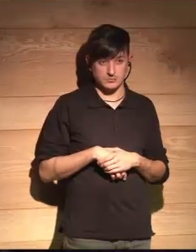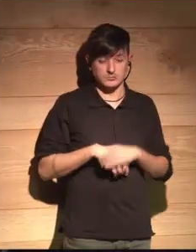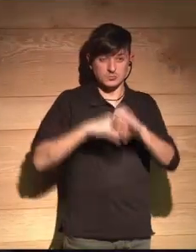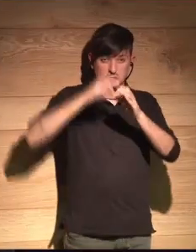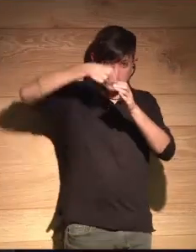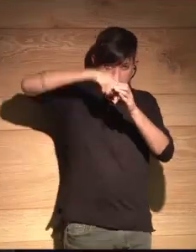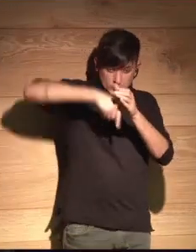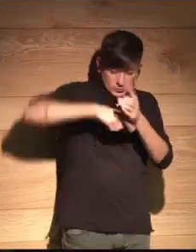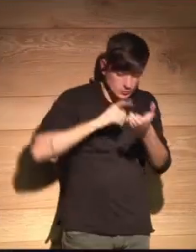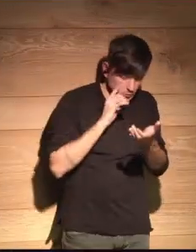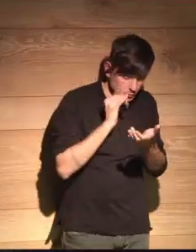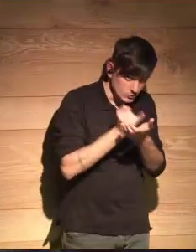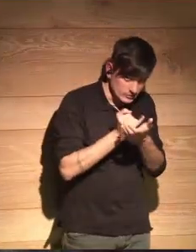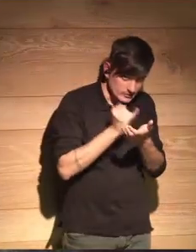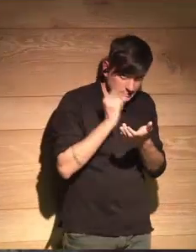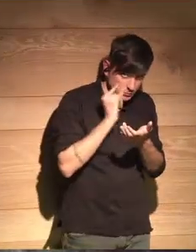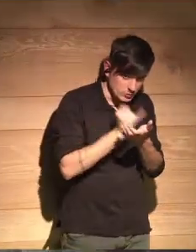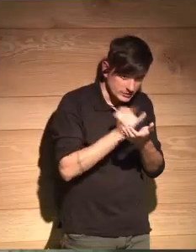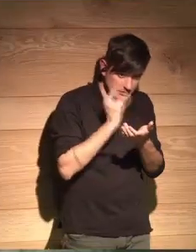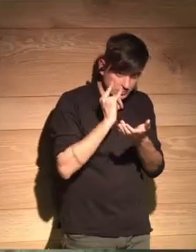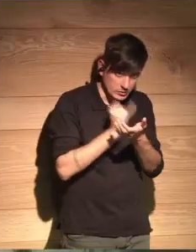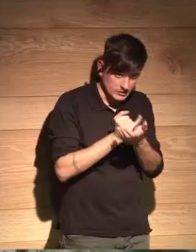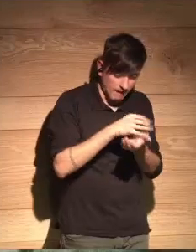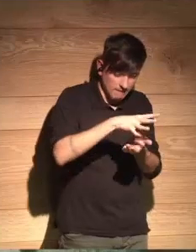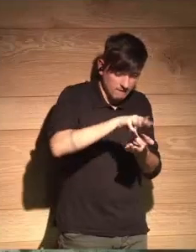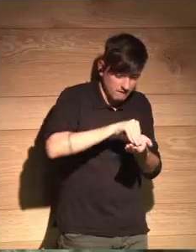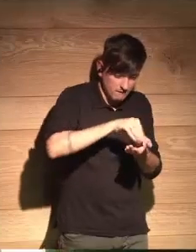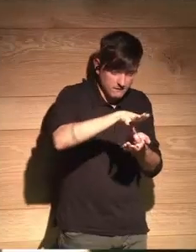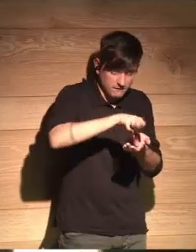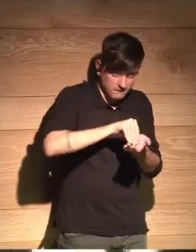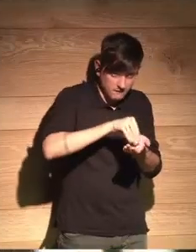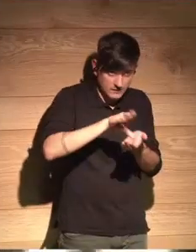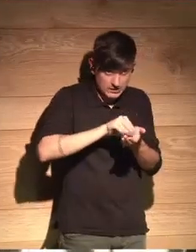It actually has a bunch of sensors and analytics on the robot itself.